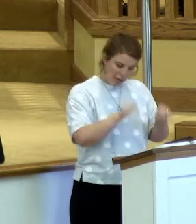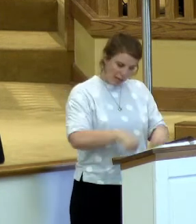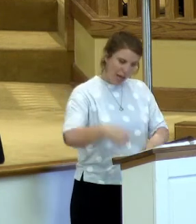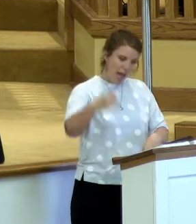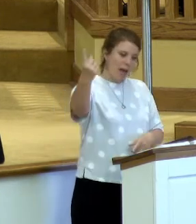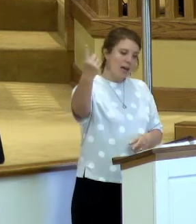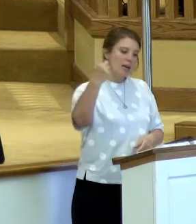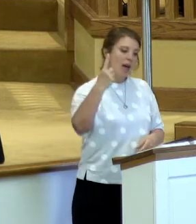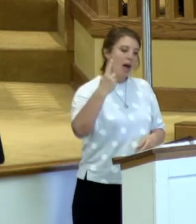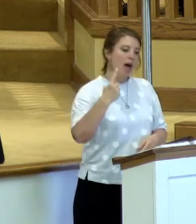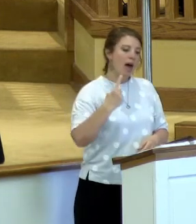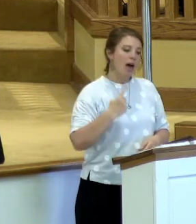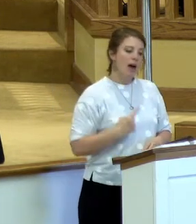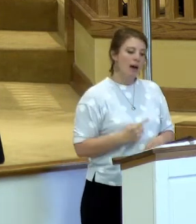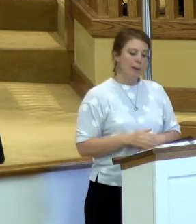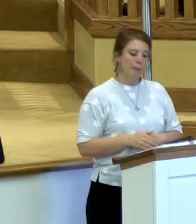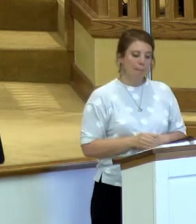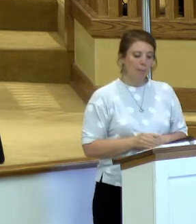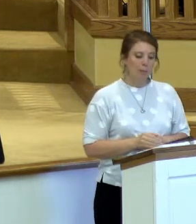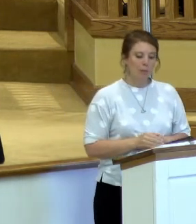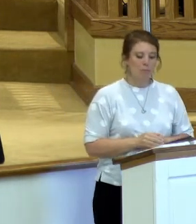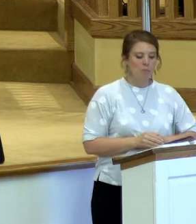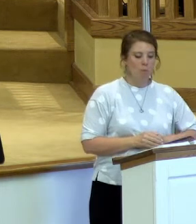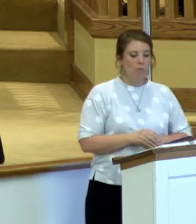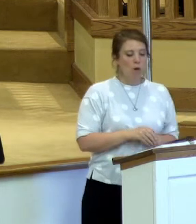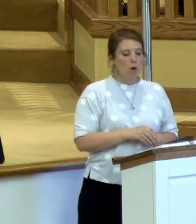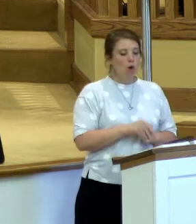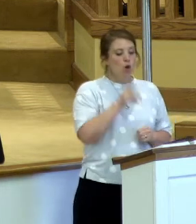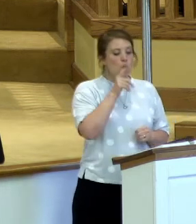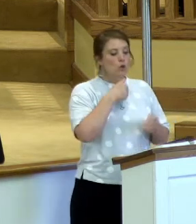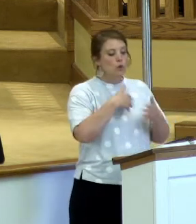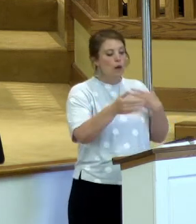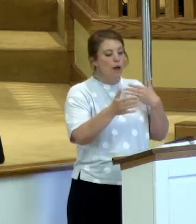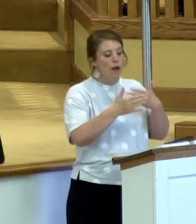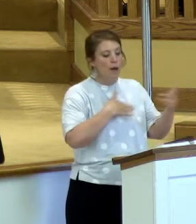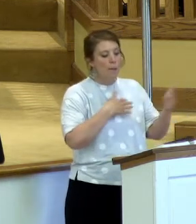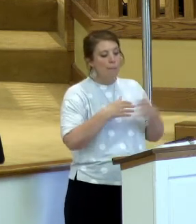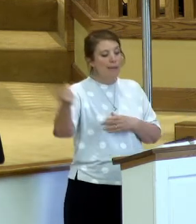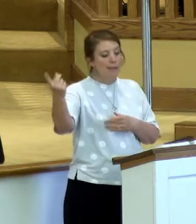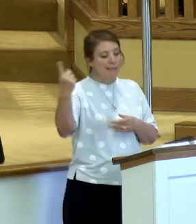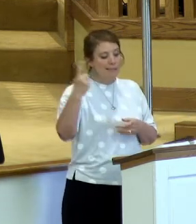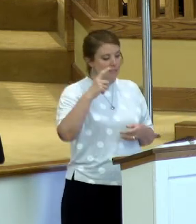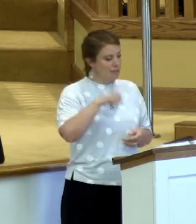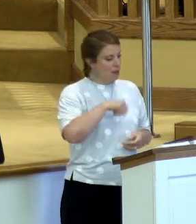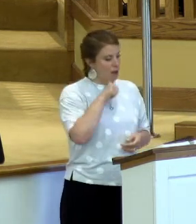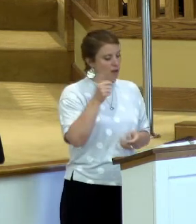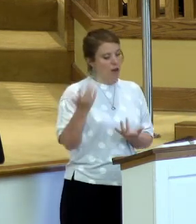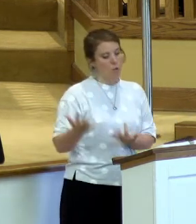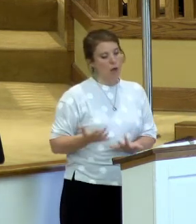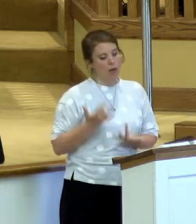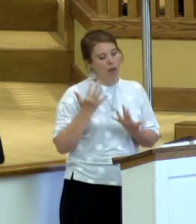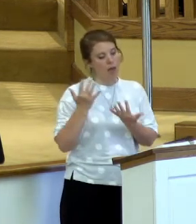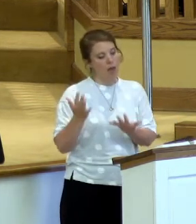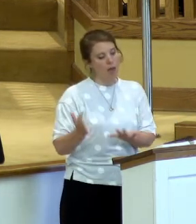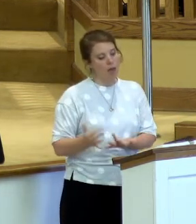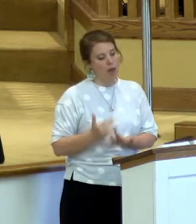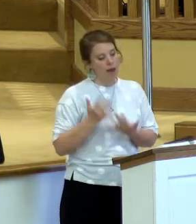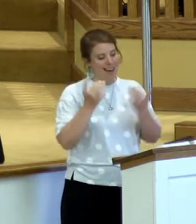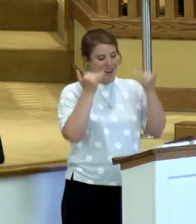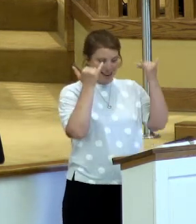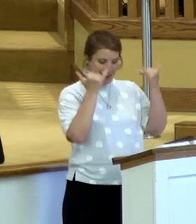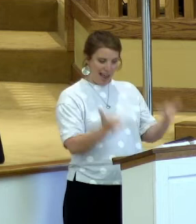Whosoever will may come. Whosoever cometh need not